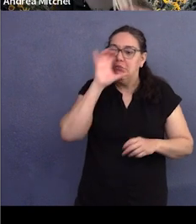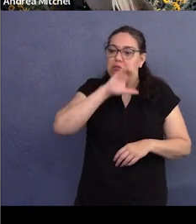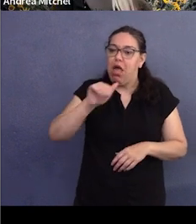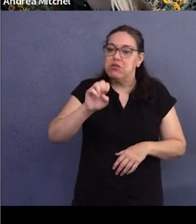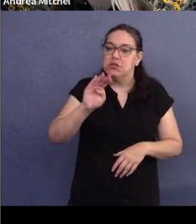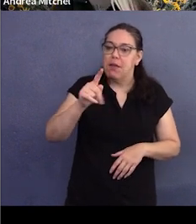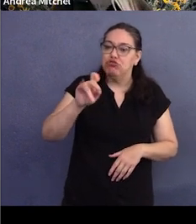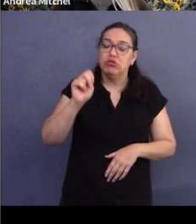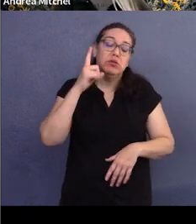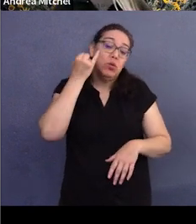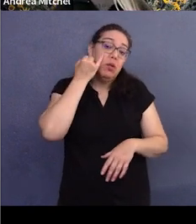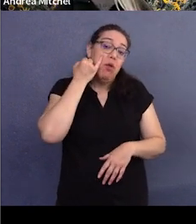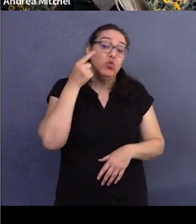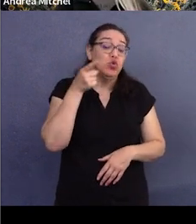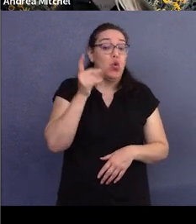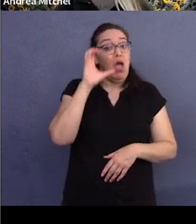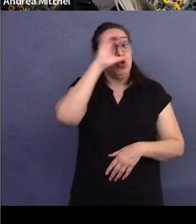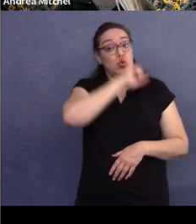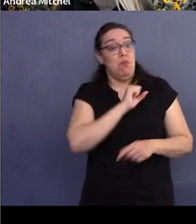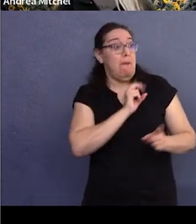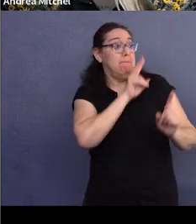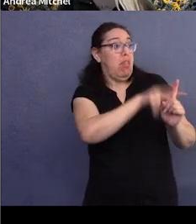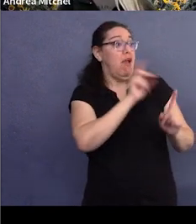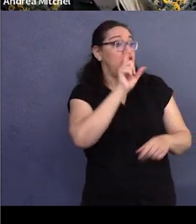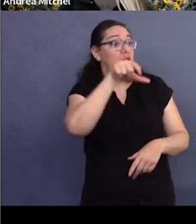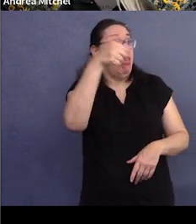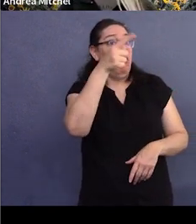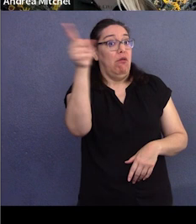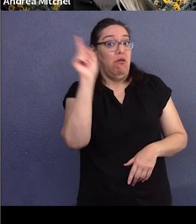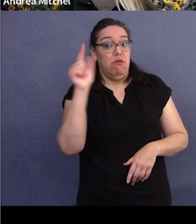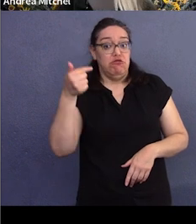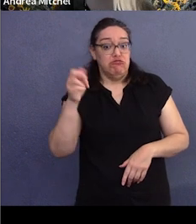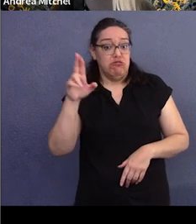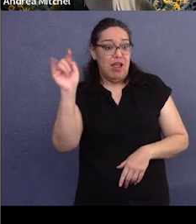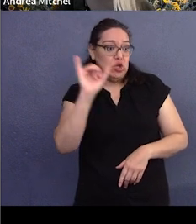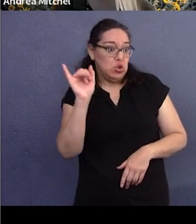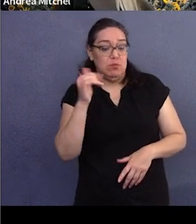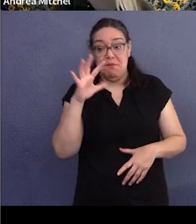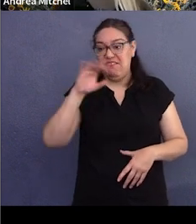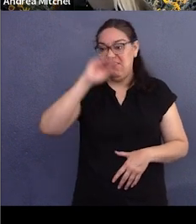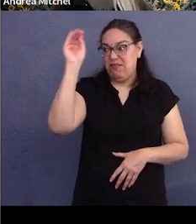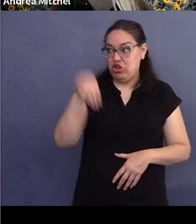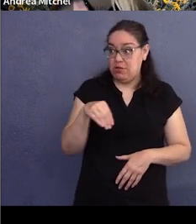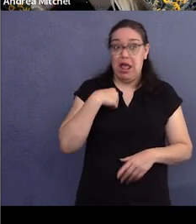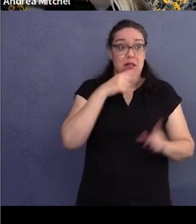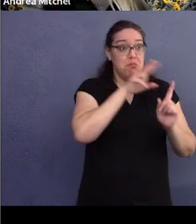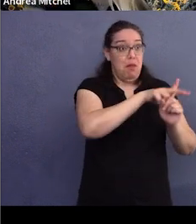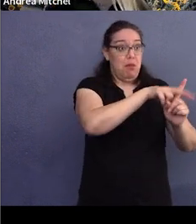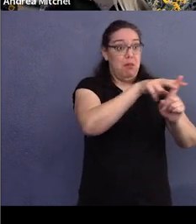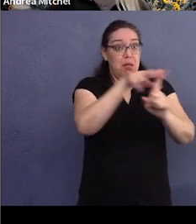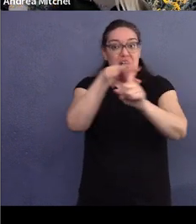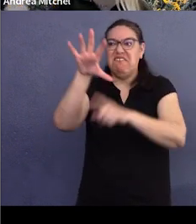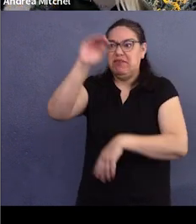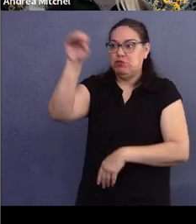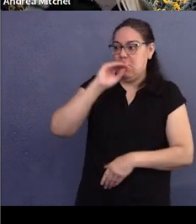other grants. This is assuming that you'll get, say 50% of the grants you apply for. So just